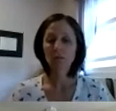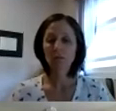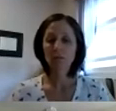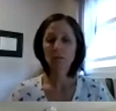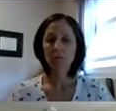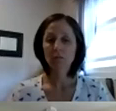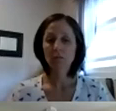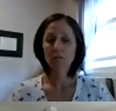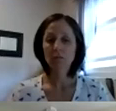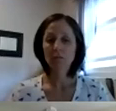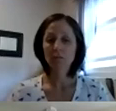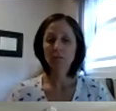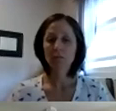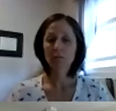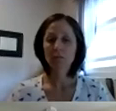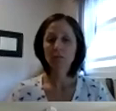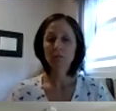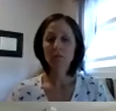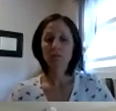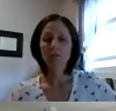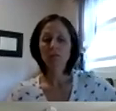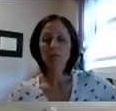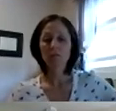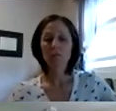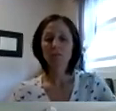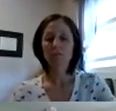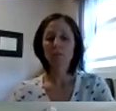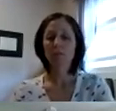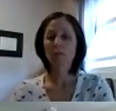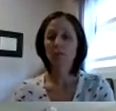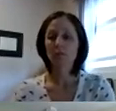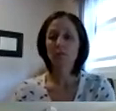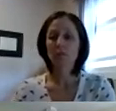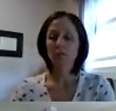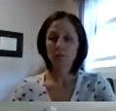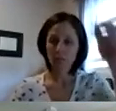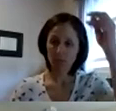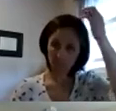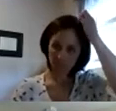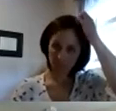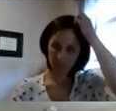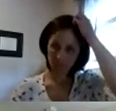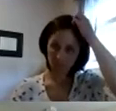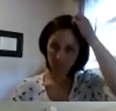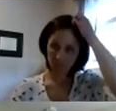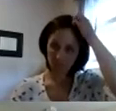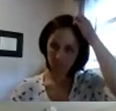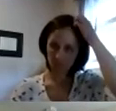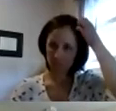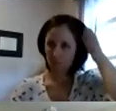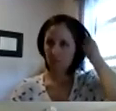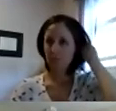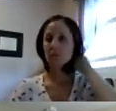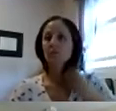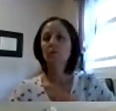from the South Dakota Arts Council have a tiered funding system. So it's going to be based, the grant award there would